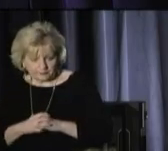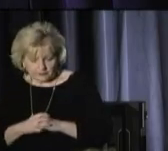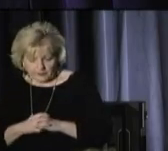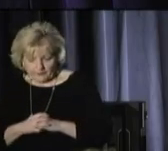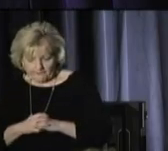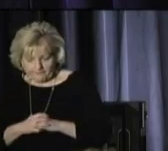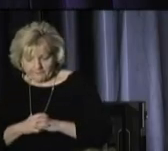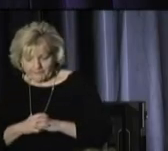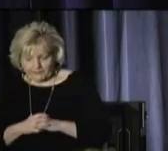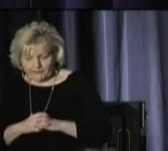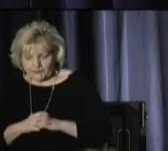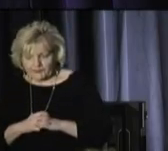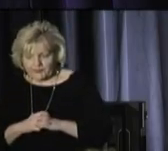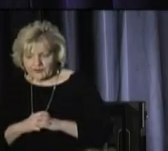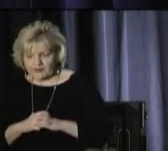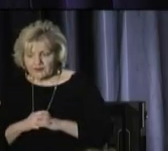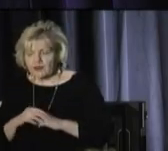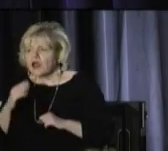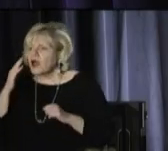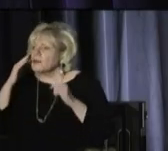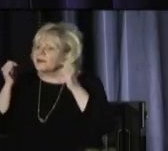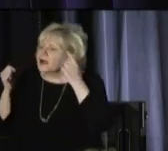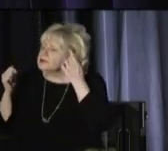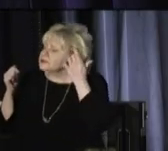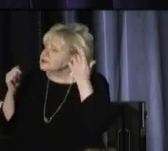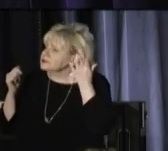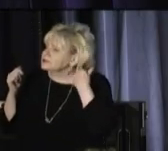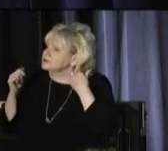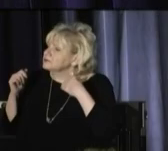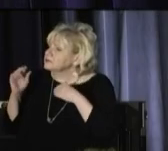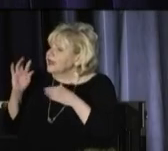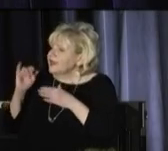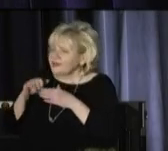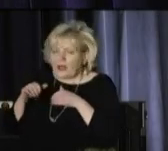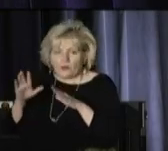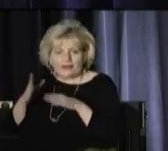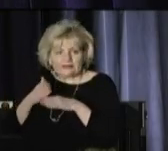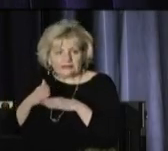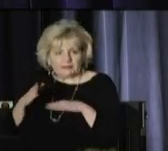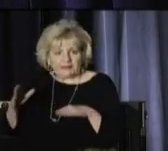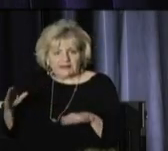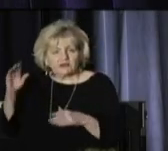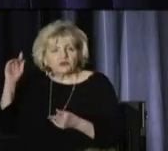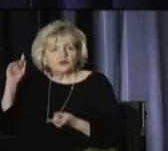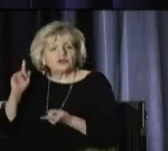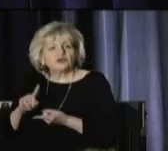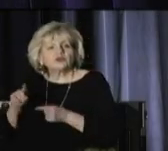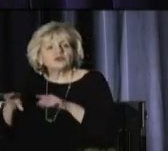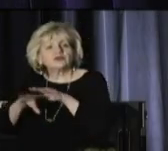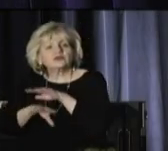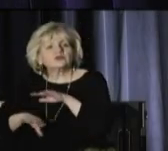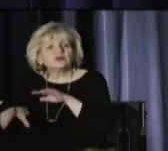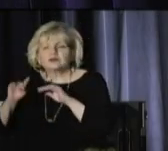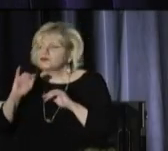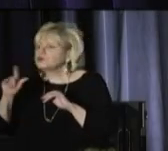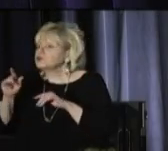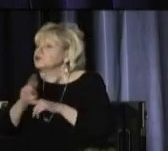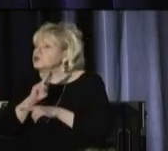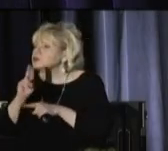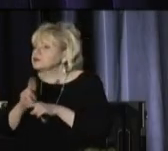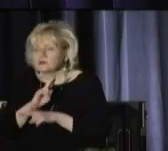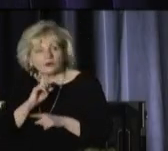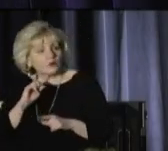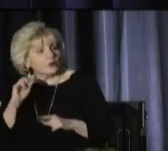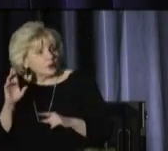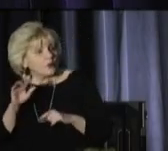Because a way of getting got is split or wedge, reduction to rudimentary tool use, or